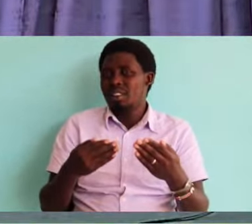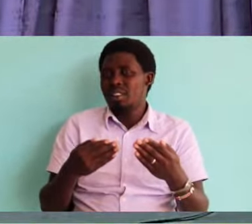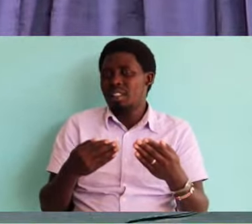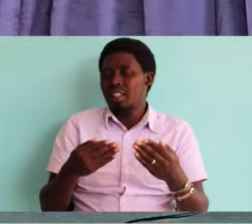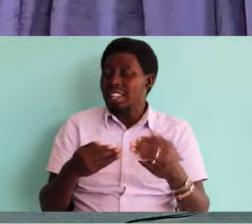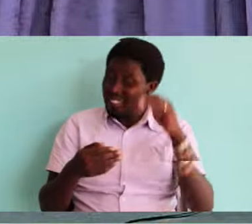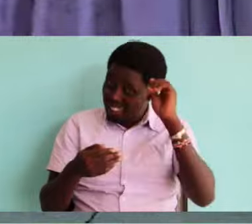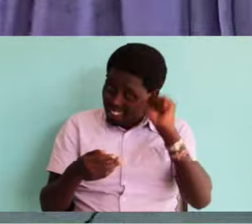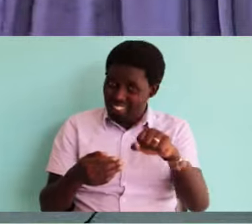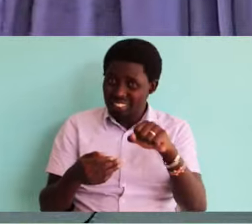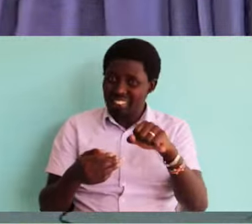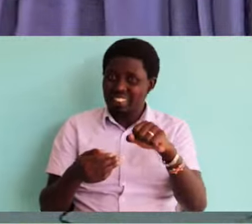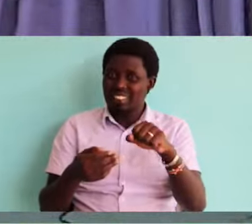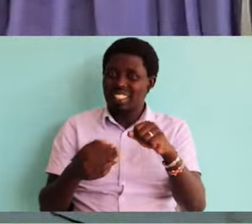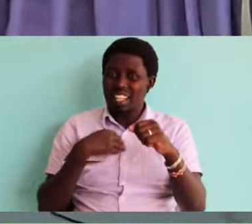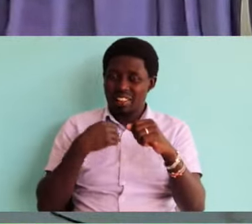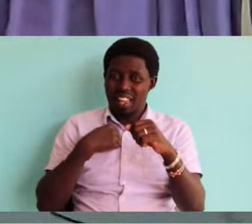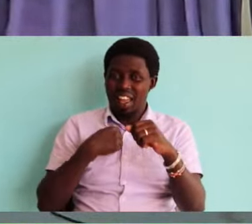Yes, I have a text,